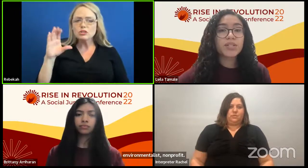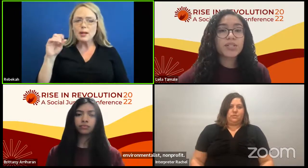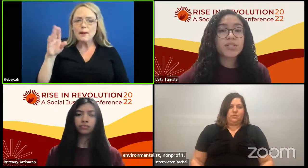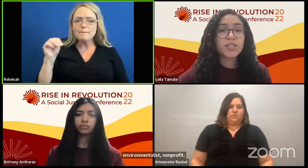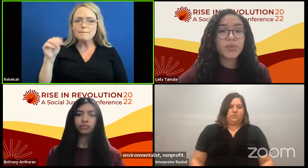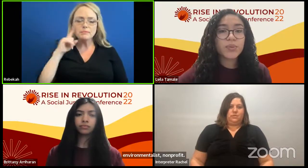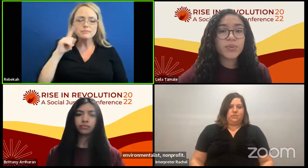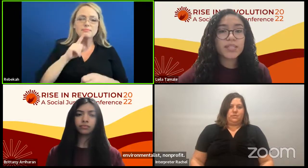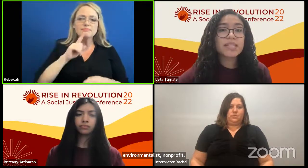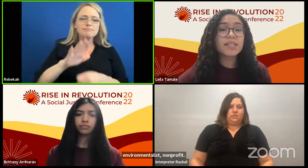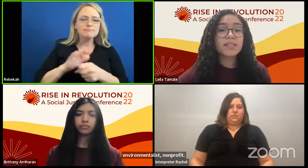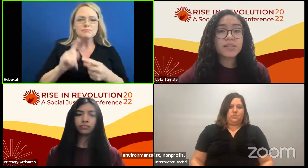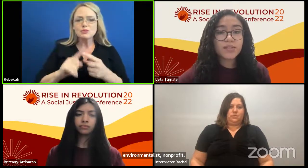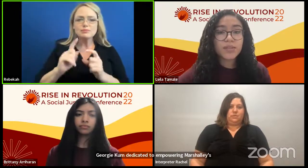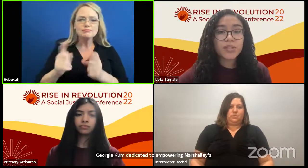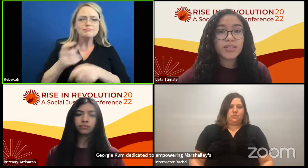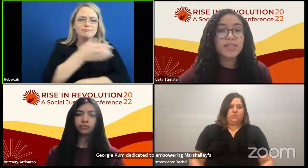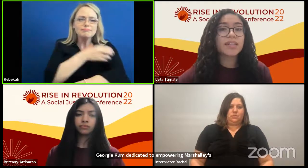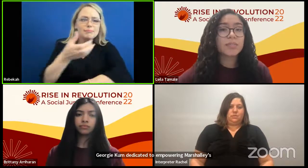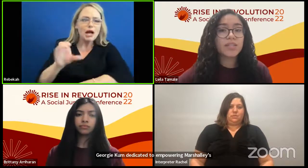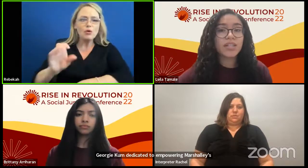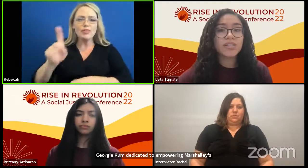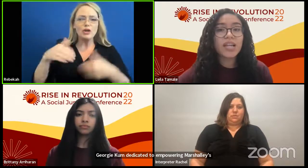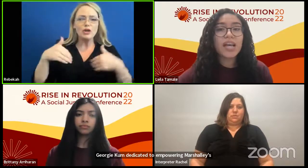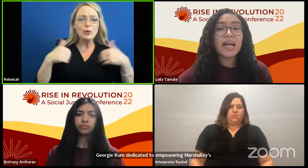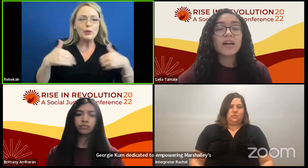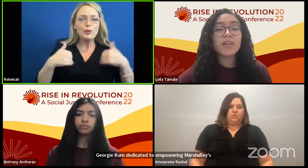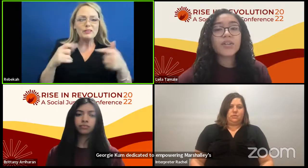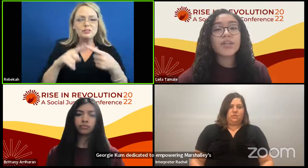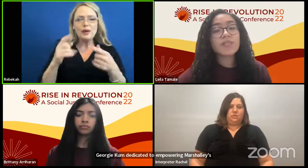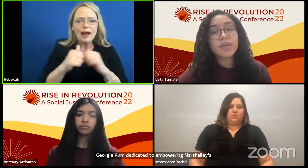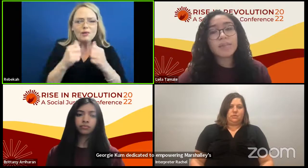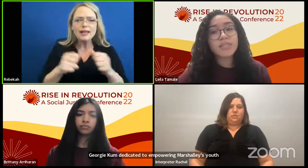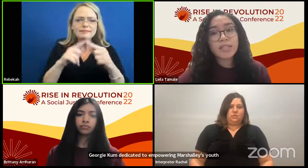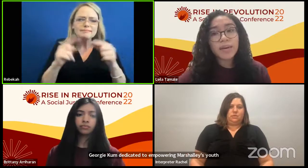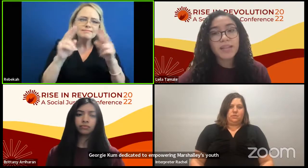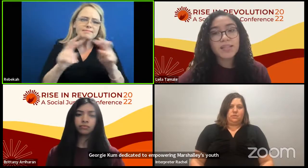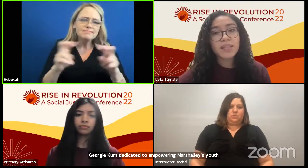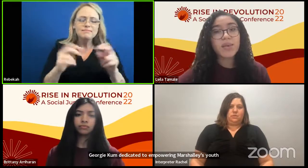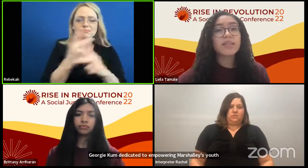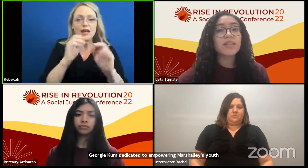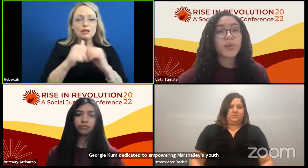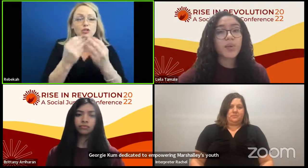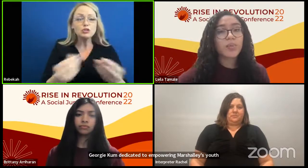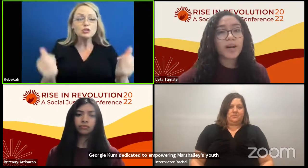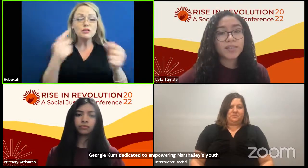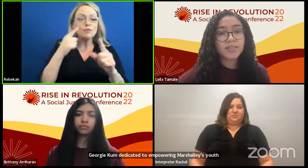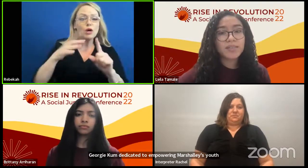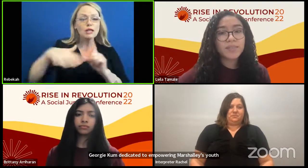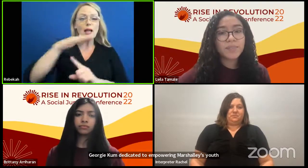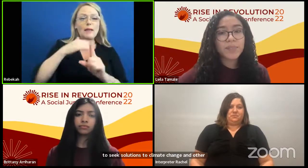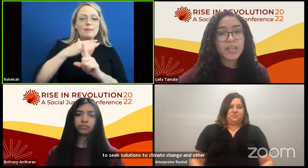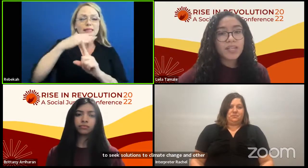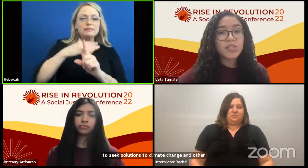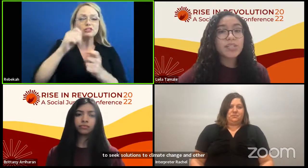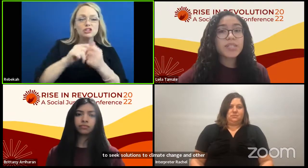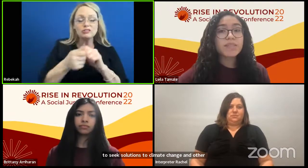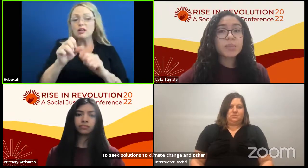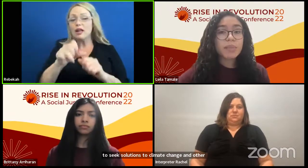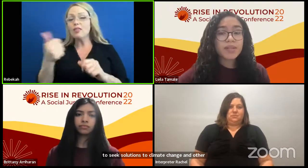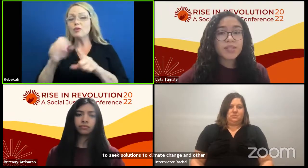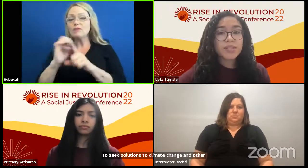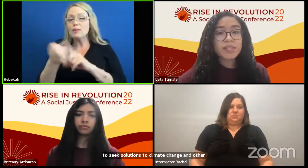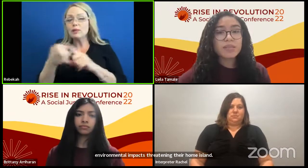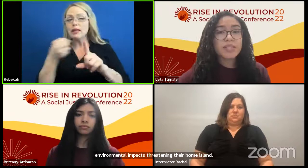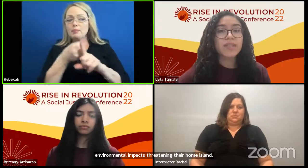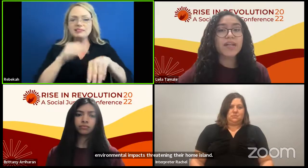empowering Marshallese youth to seek solutions to climate change and other environmental impacts threatening their home island. She received